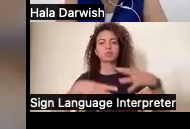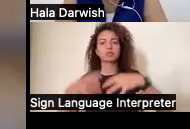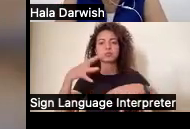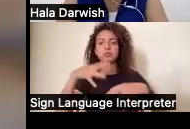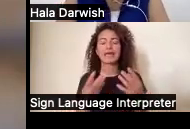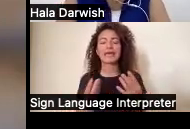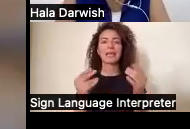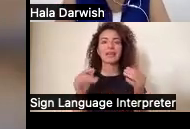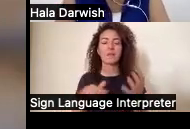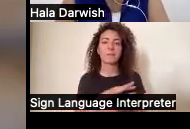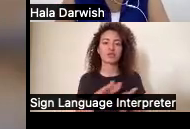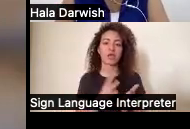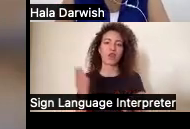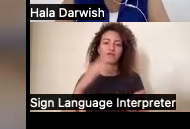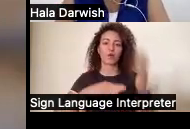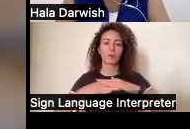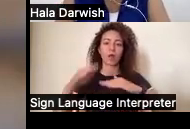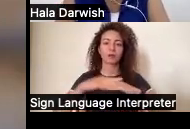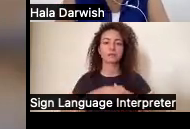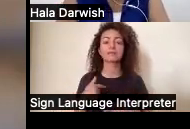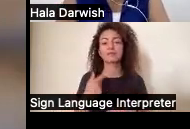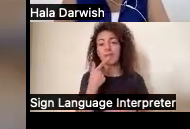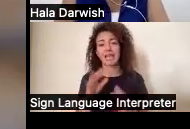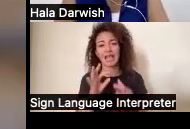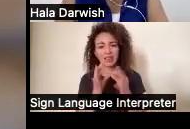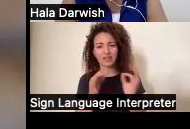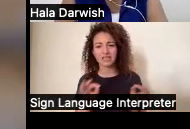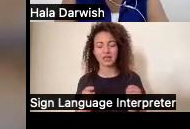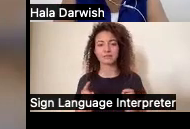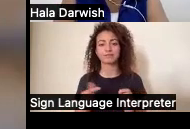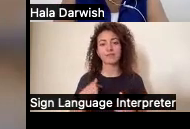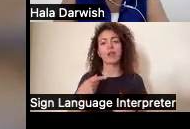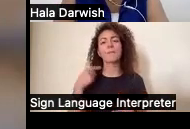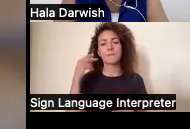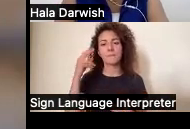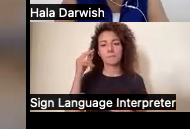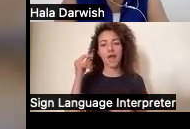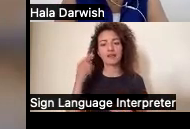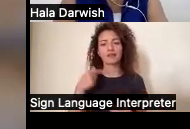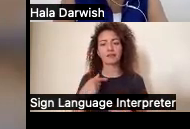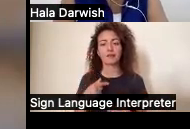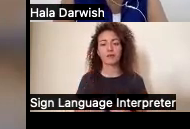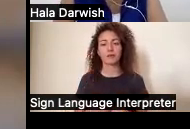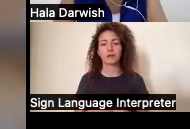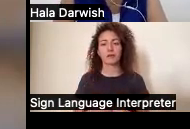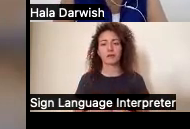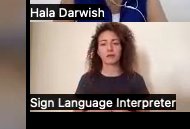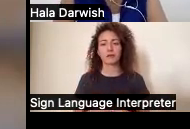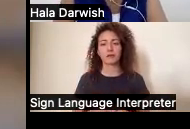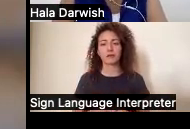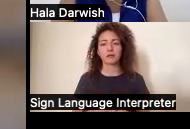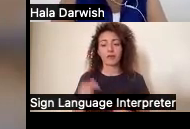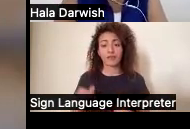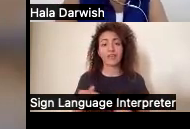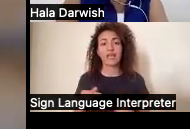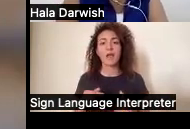this programming. I'll go into details. I know I can share further statistics about